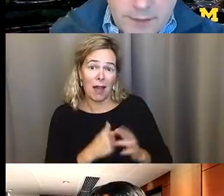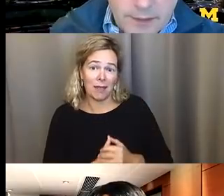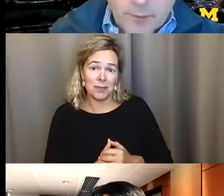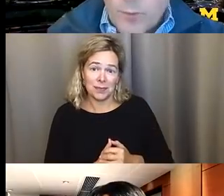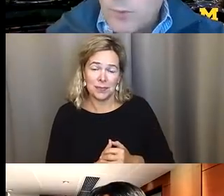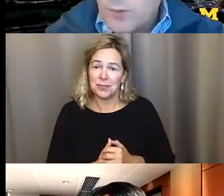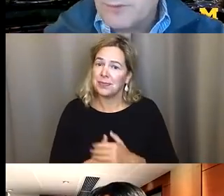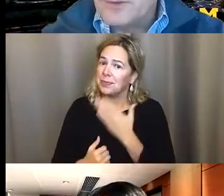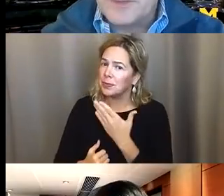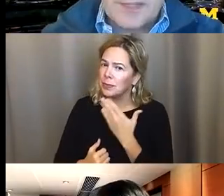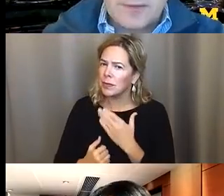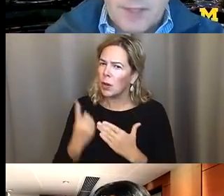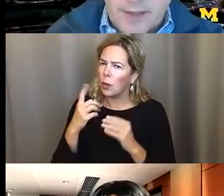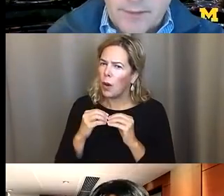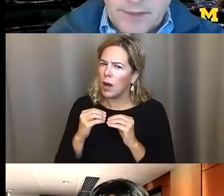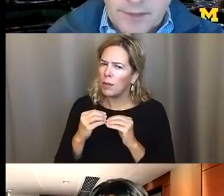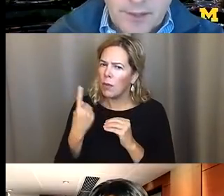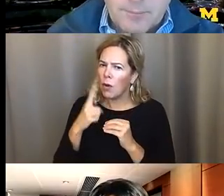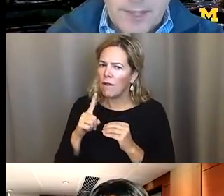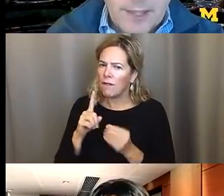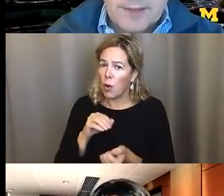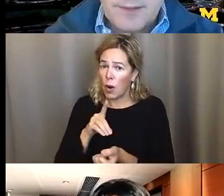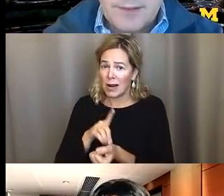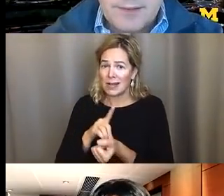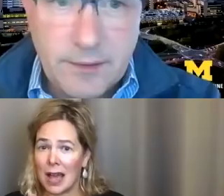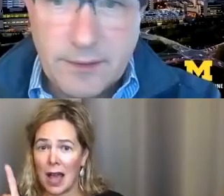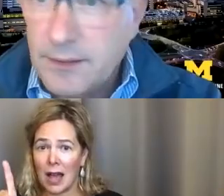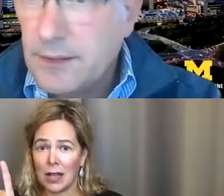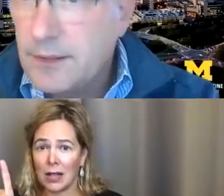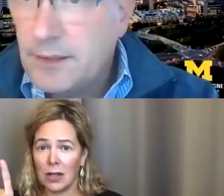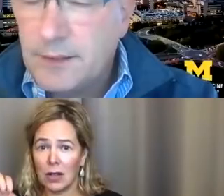Let's see here. One more for Dr. Locke, if she can come back.